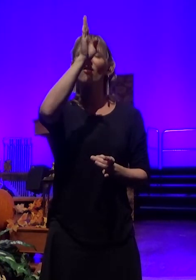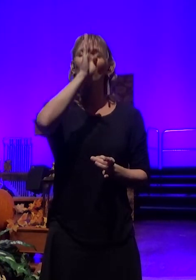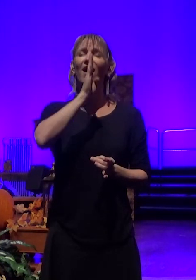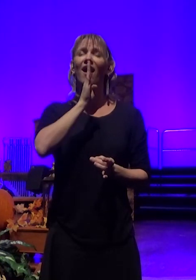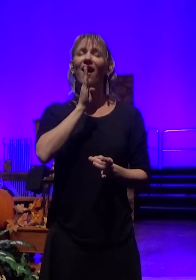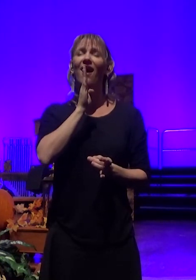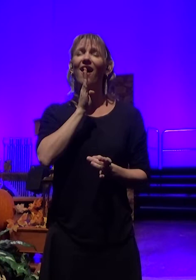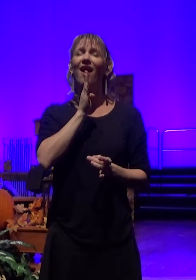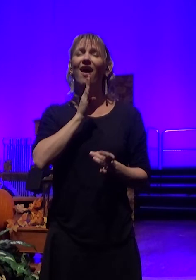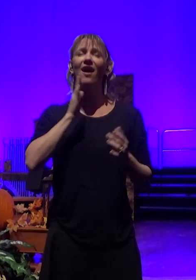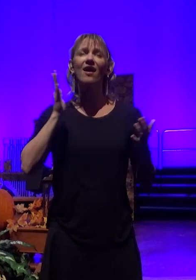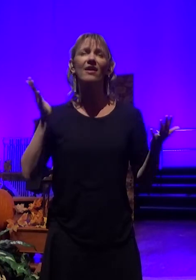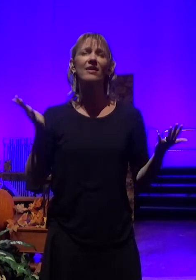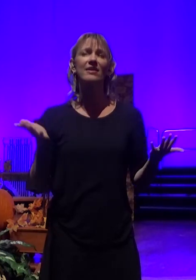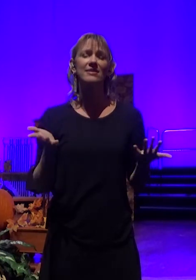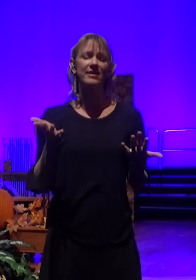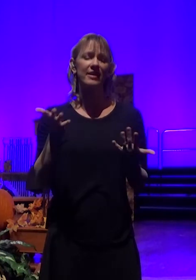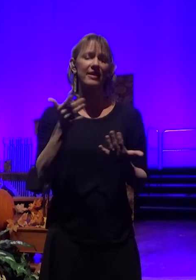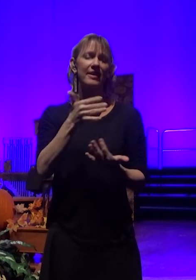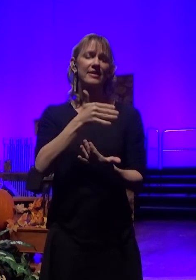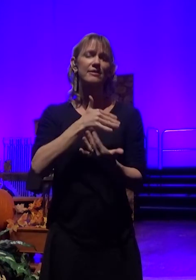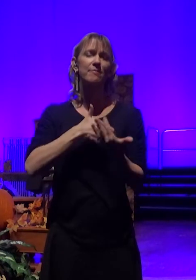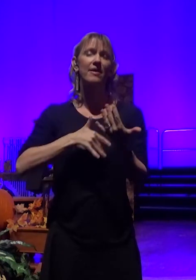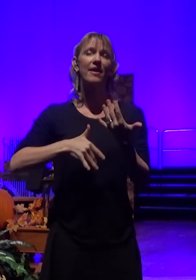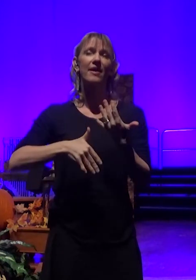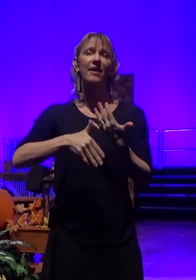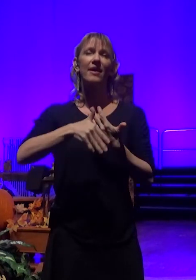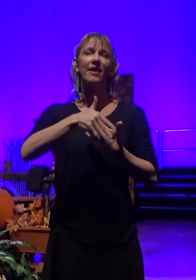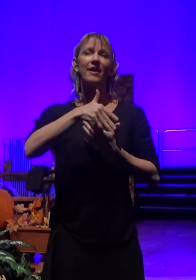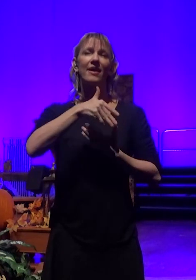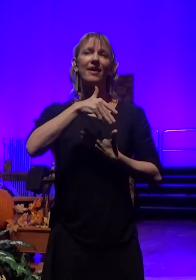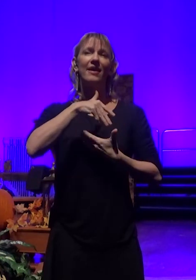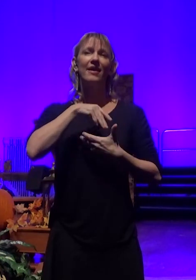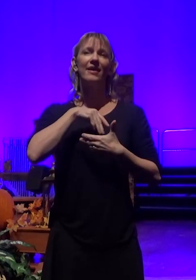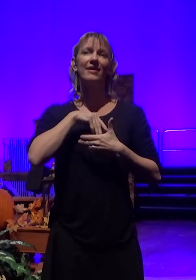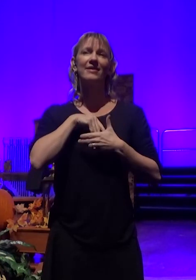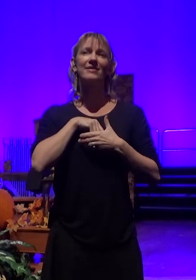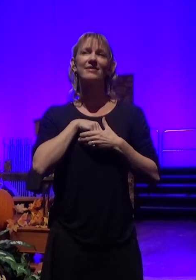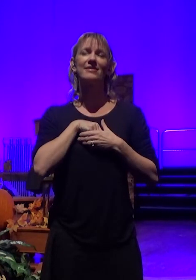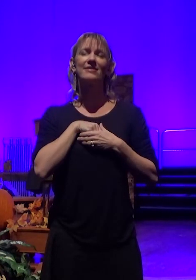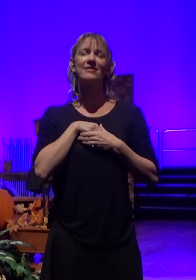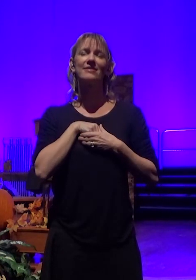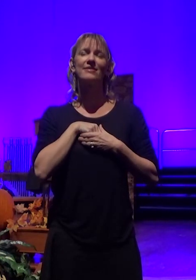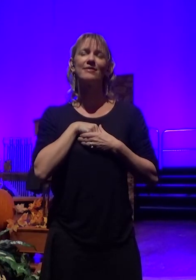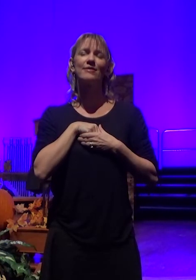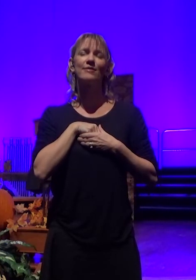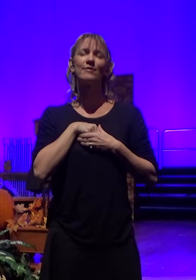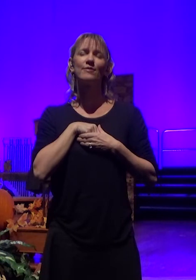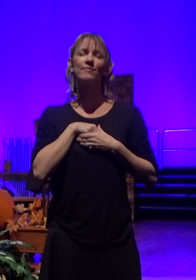Surely the presence of God is in this place.